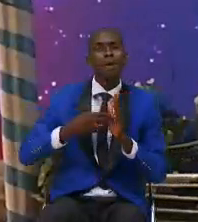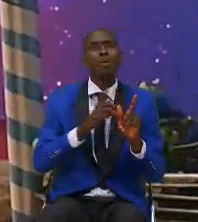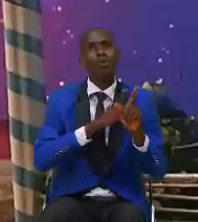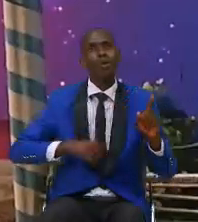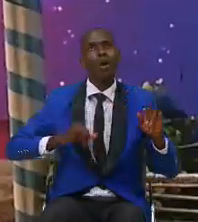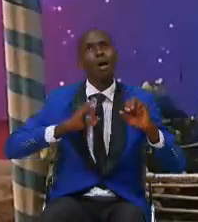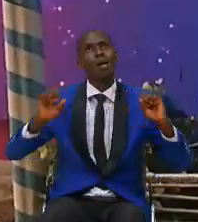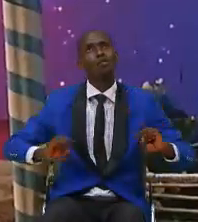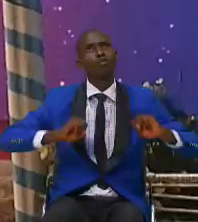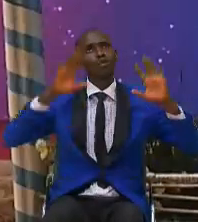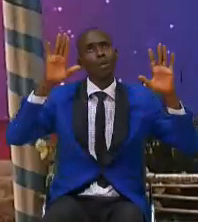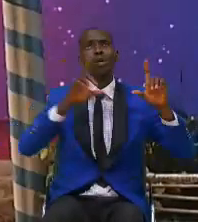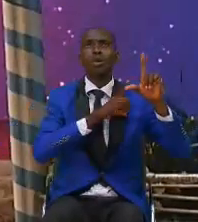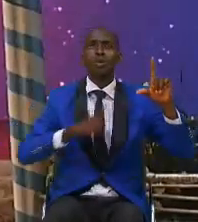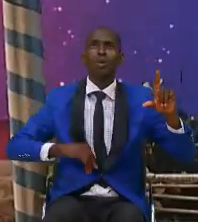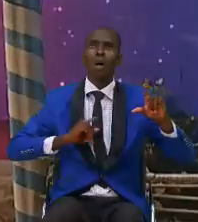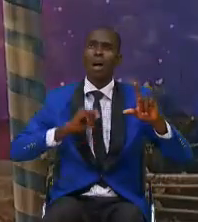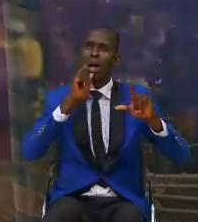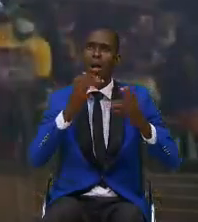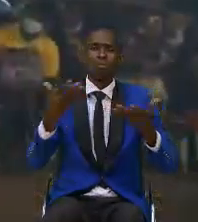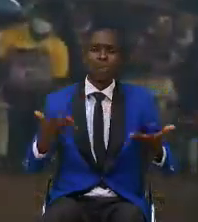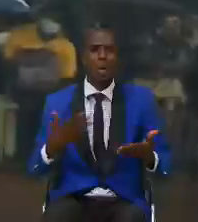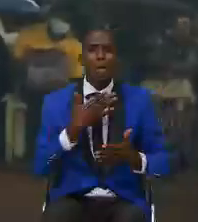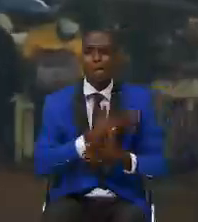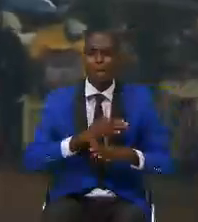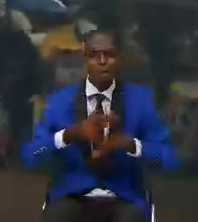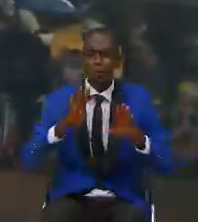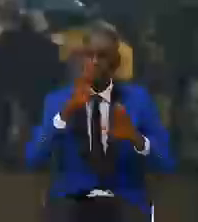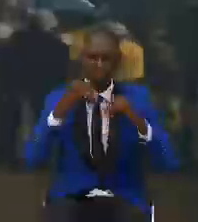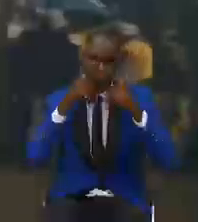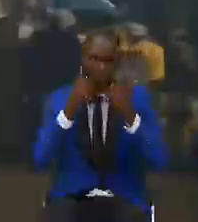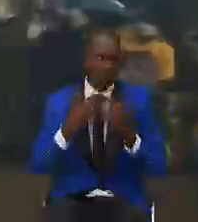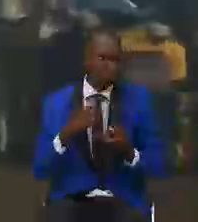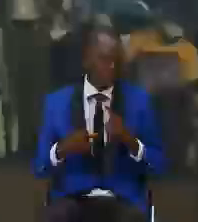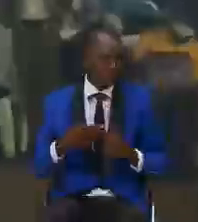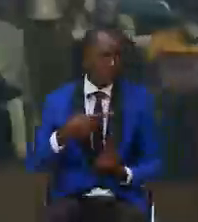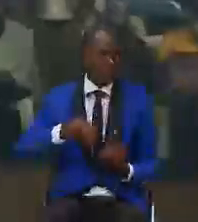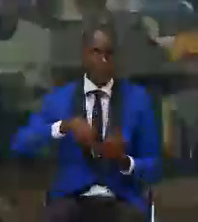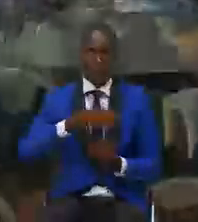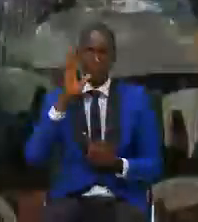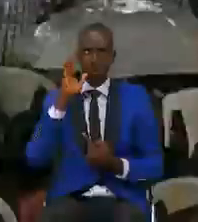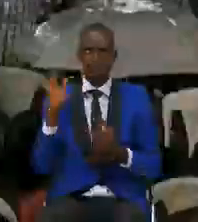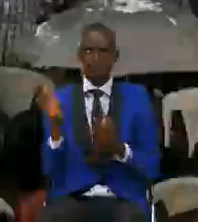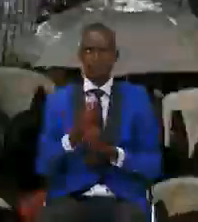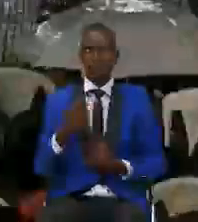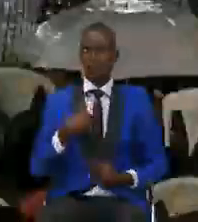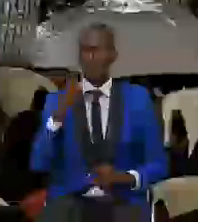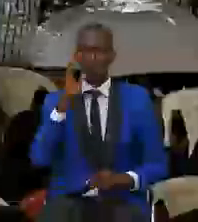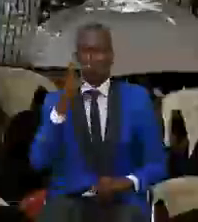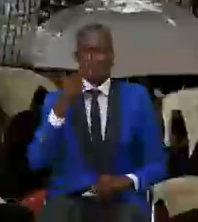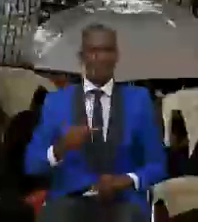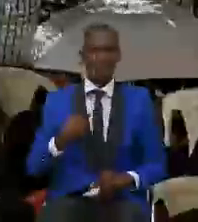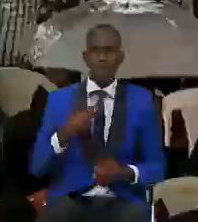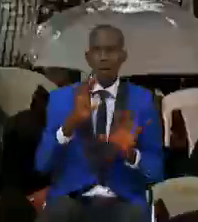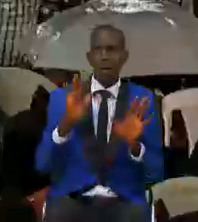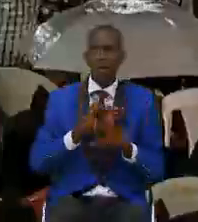oh Lord, I'm here. Oh Lord, I'm here. Raise up that hand. Don't remain like Belshazzar, wayward and